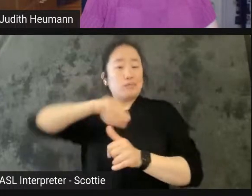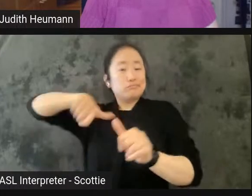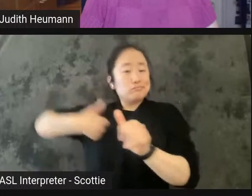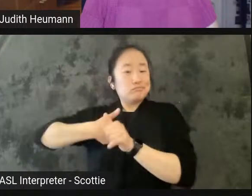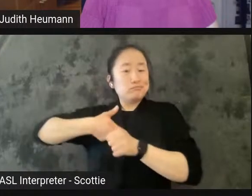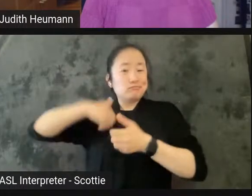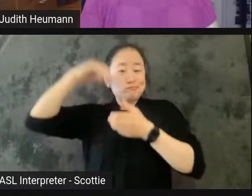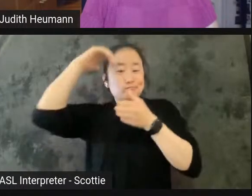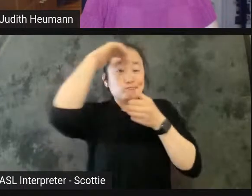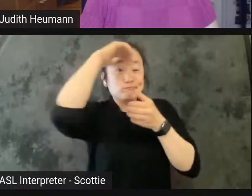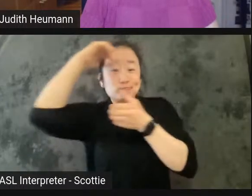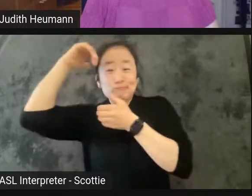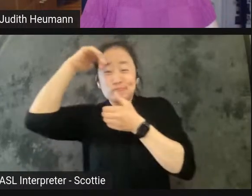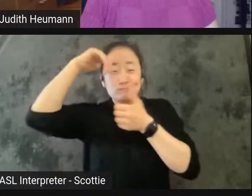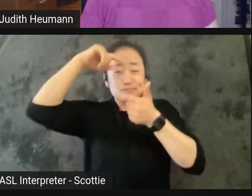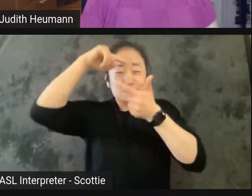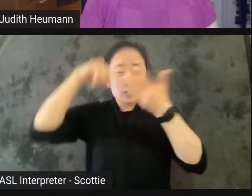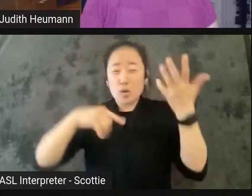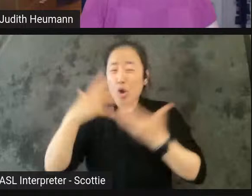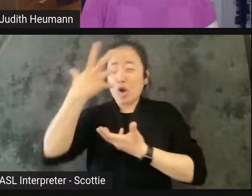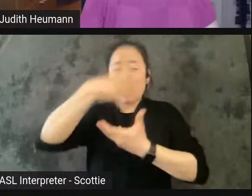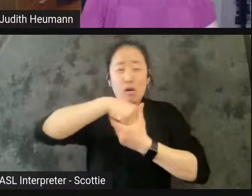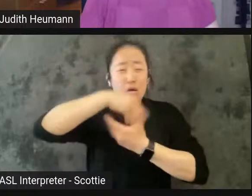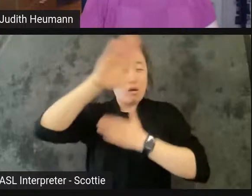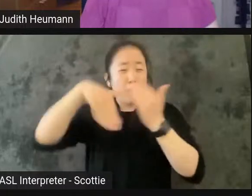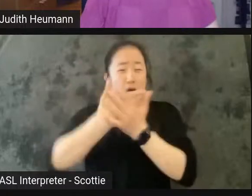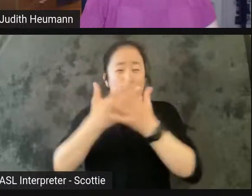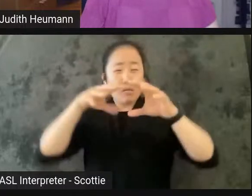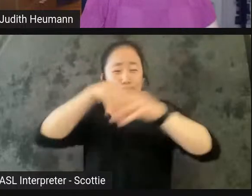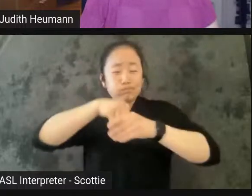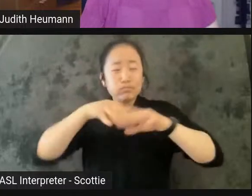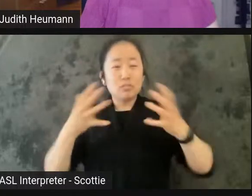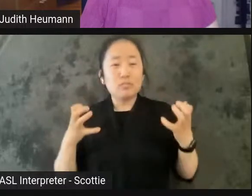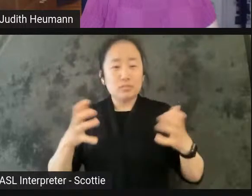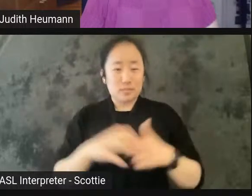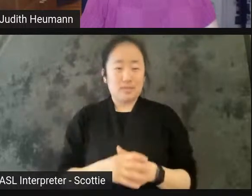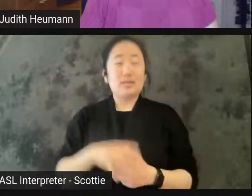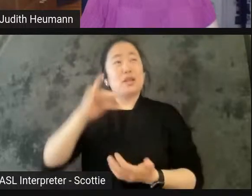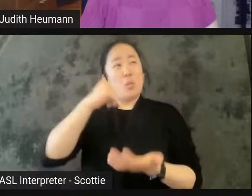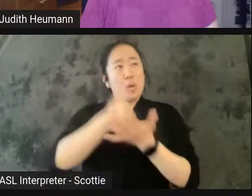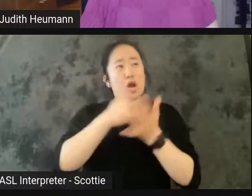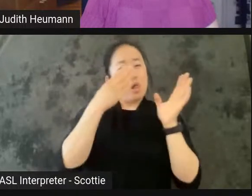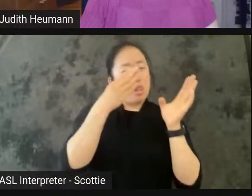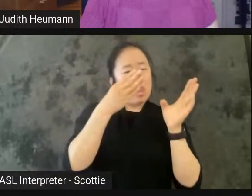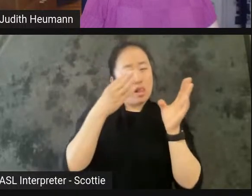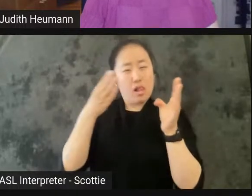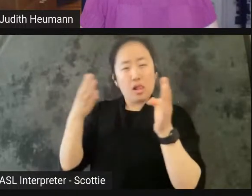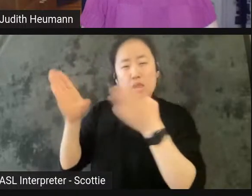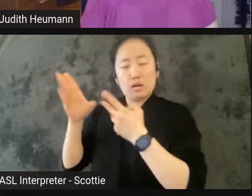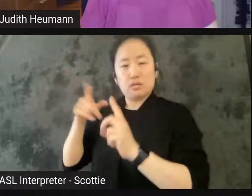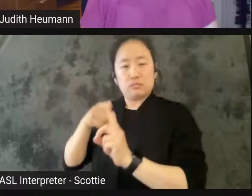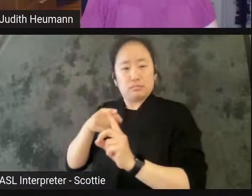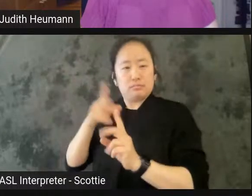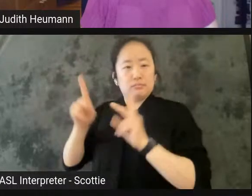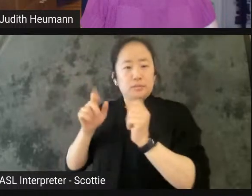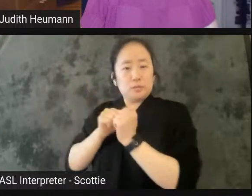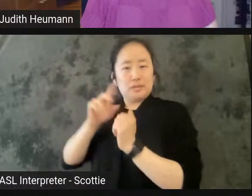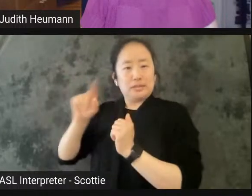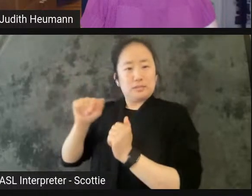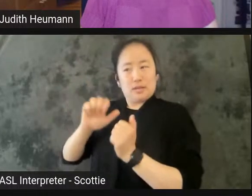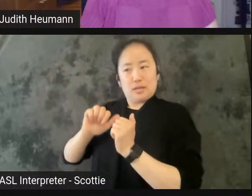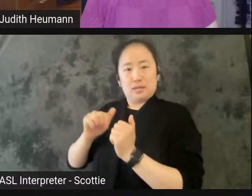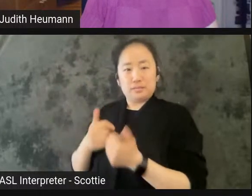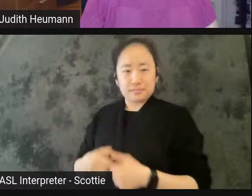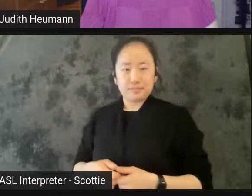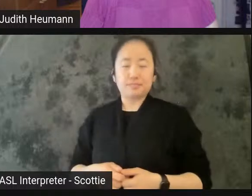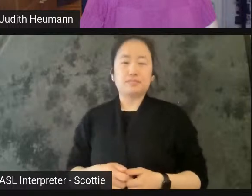disabled people, because they'll see, and one of the complex issues in disability is we're not